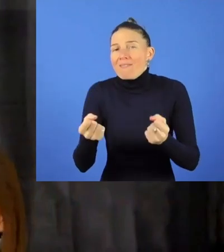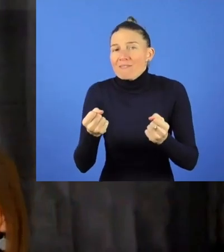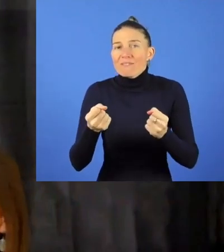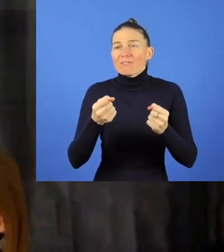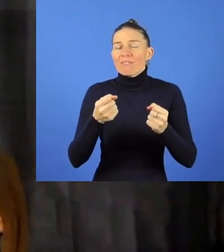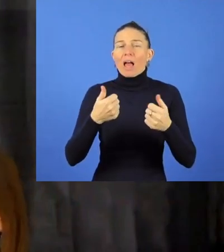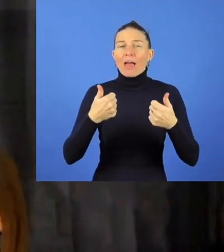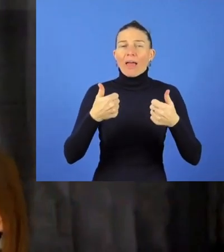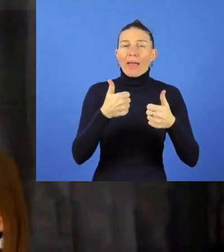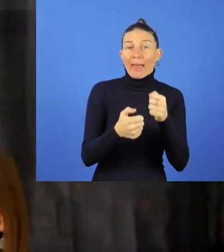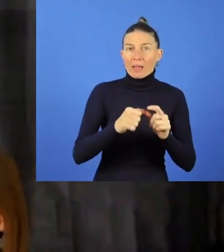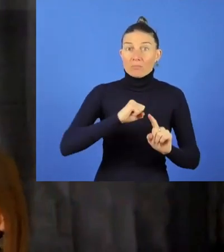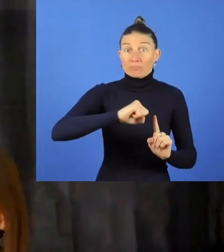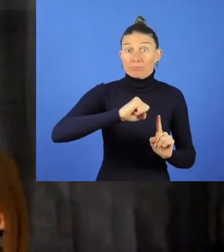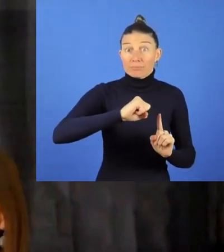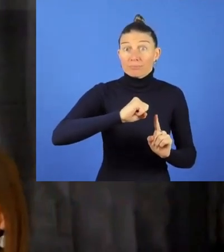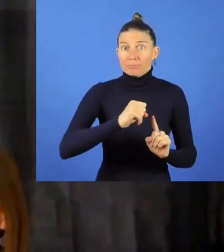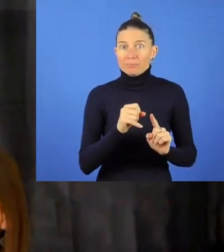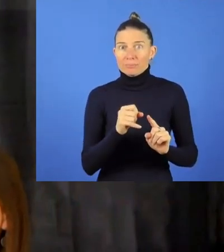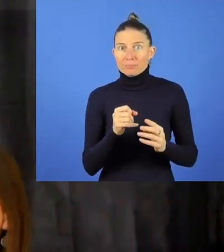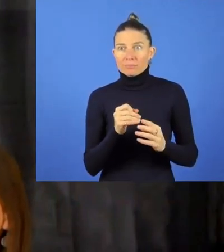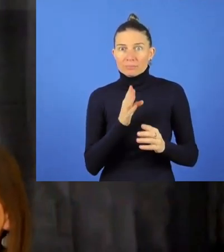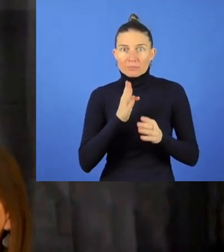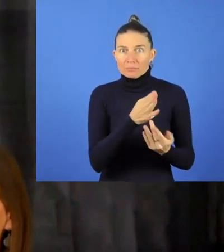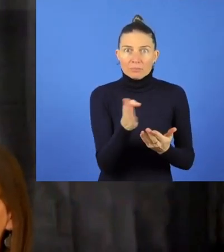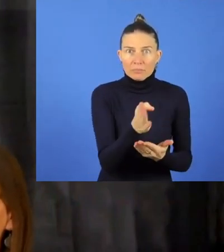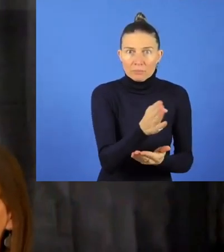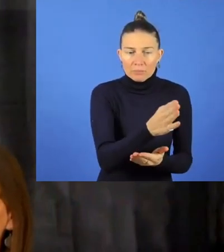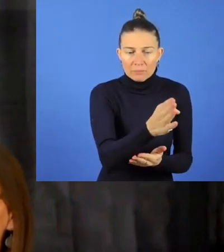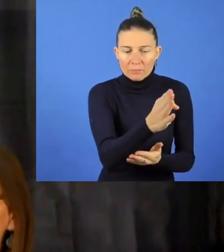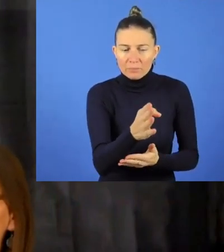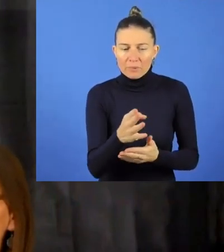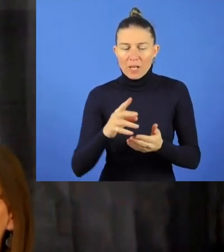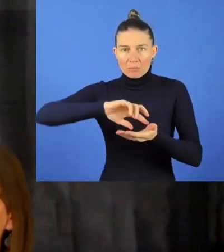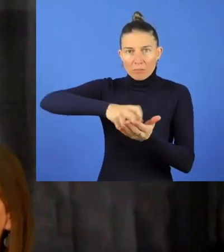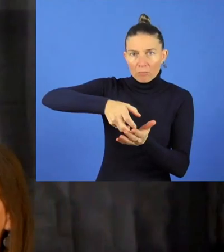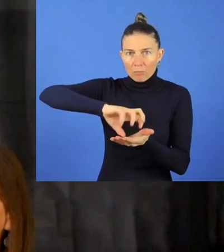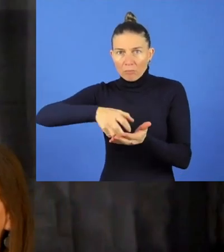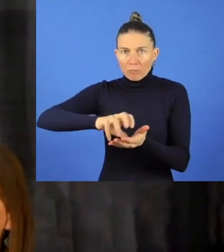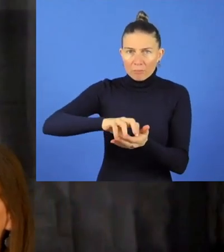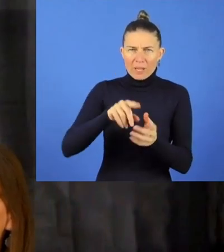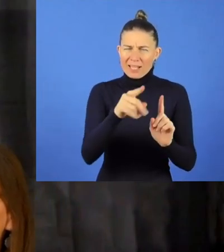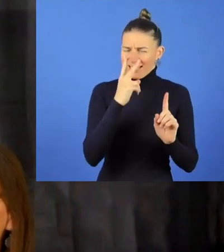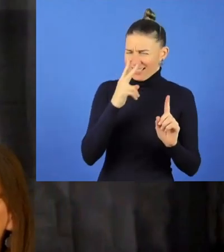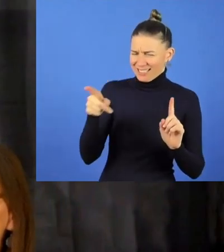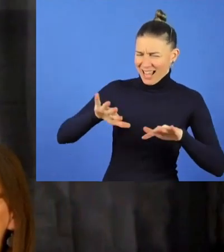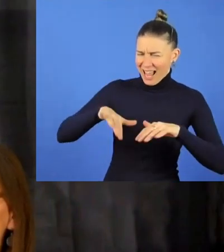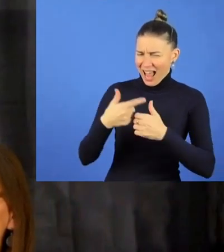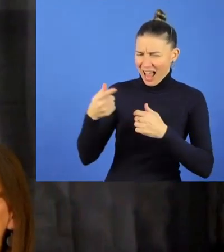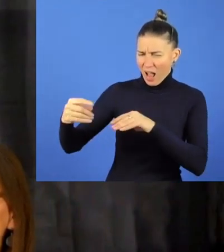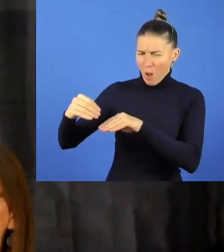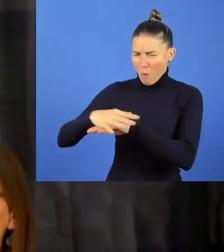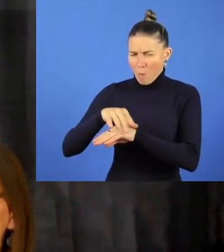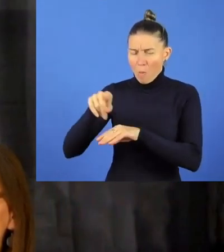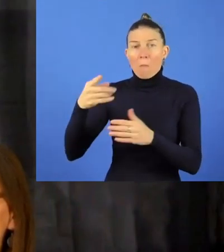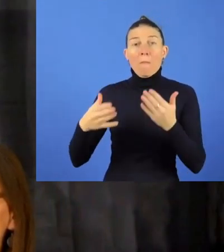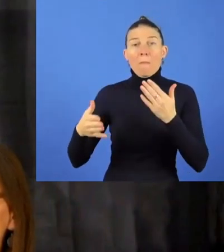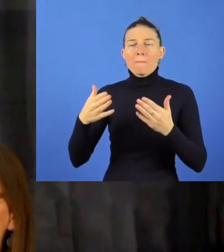can't avoid looking in some direction, and then you will automatically rotate there. I think some kind of AI would support those kind